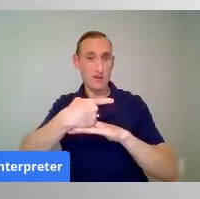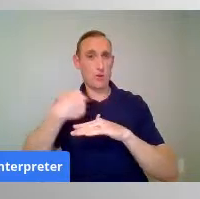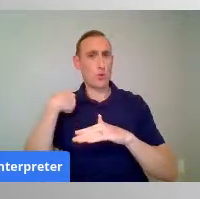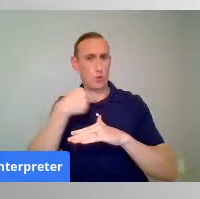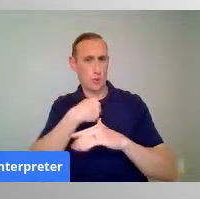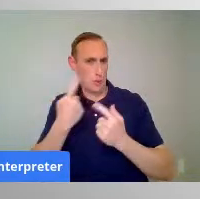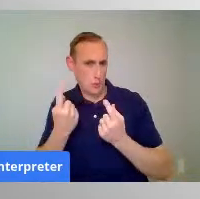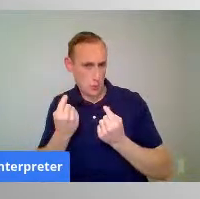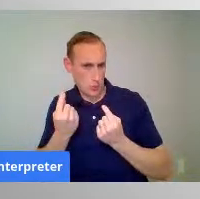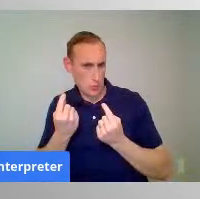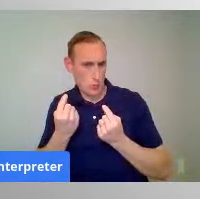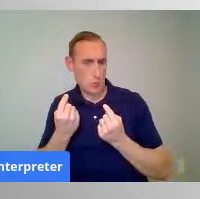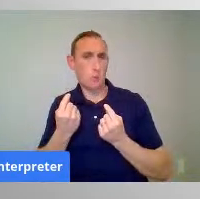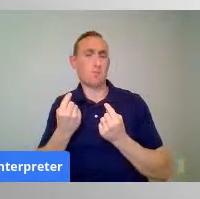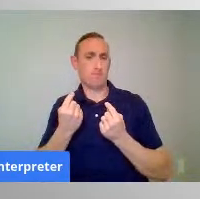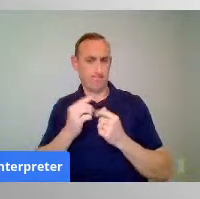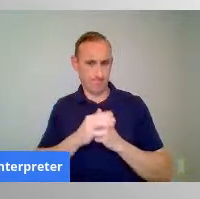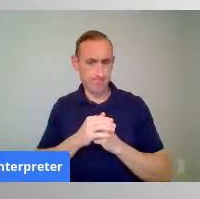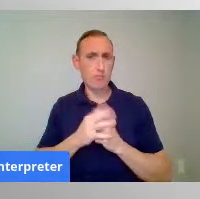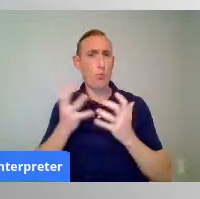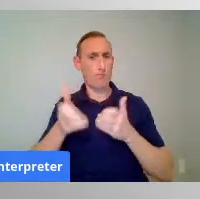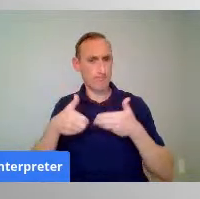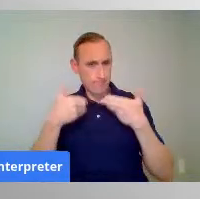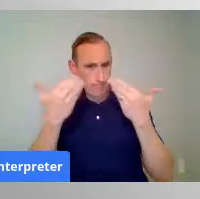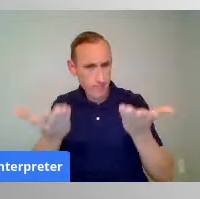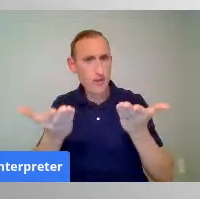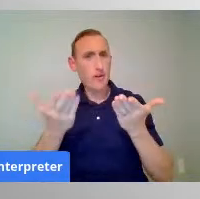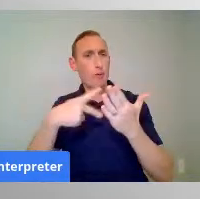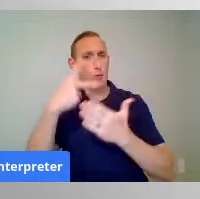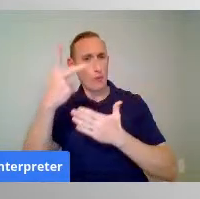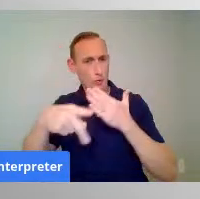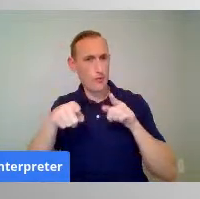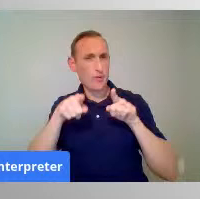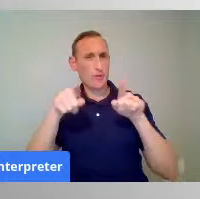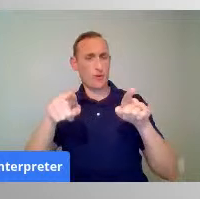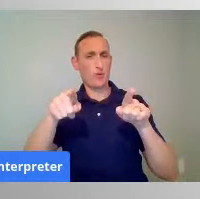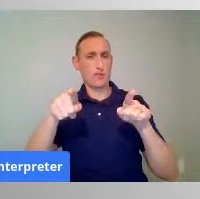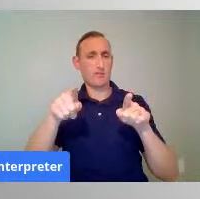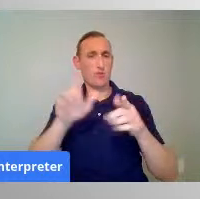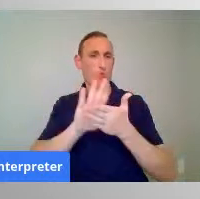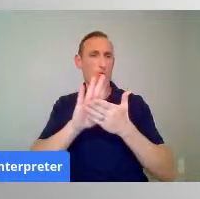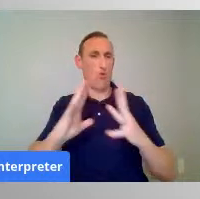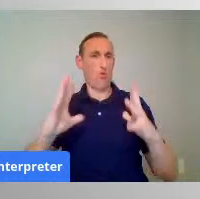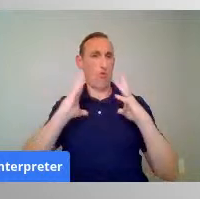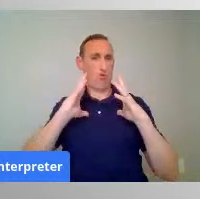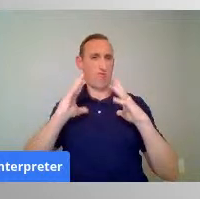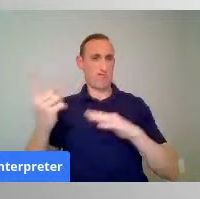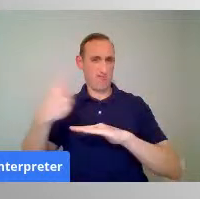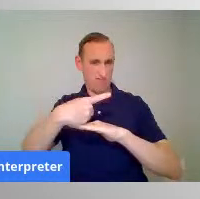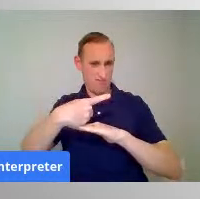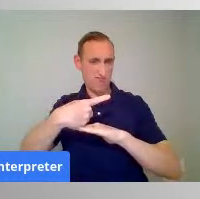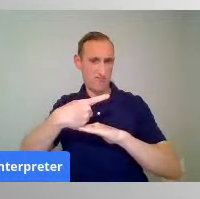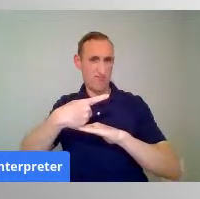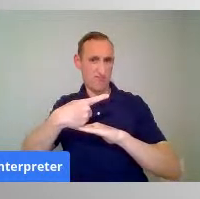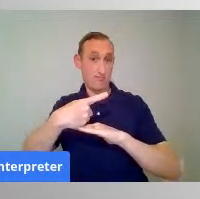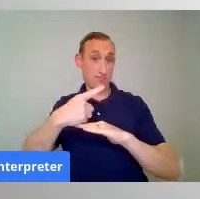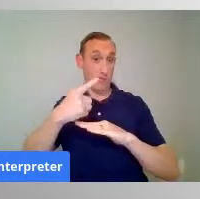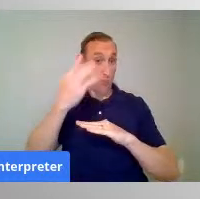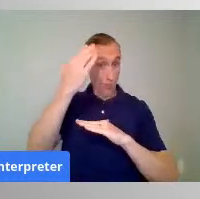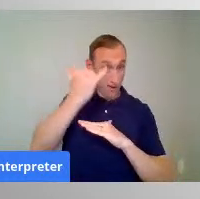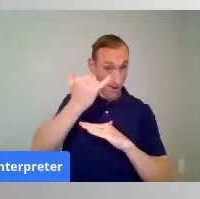past several years is to provide programs during those times because we understand that parents still need